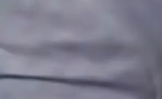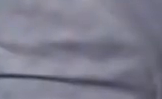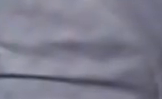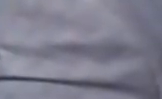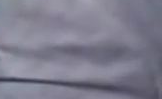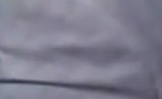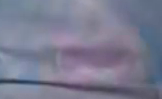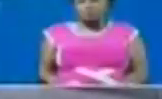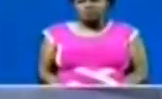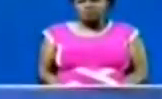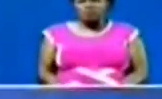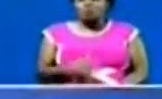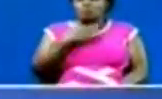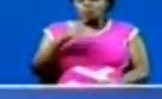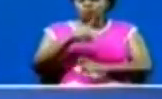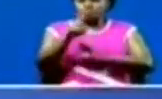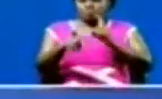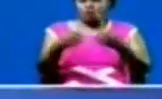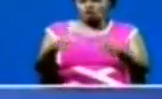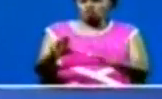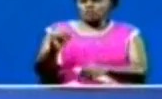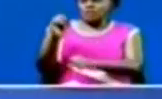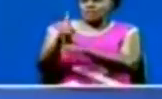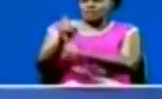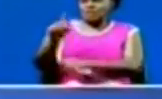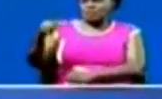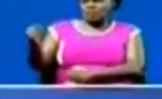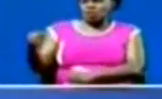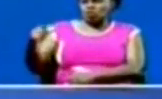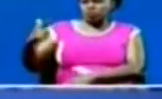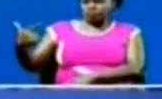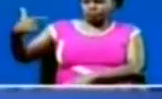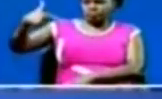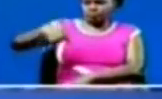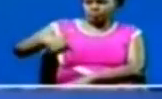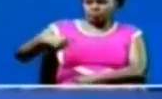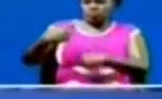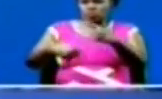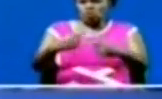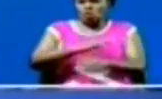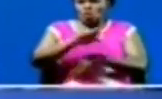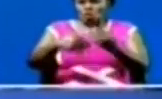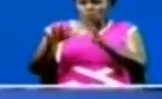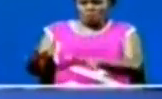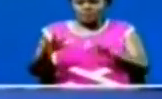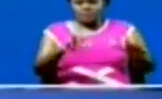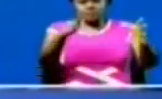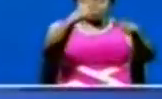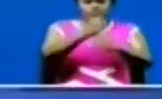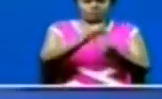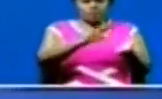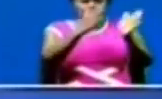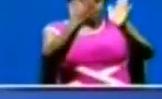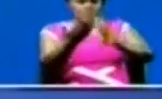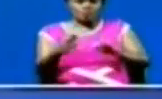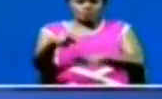quit as the search for answers in the loss of 11 million litres of fuel continued. Oil marketing companies appeared before